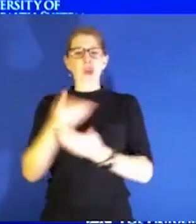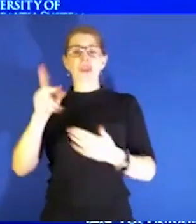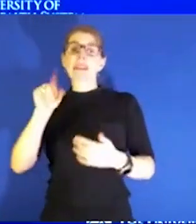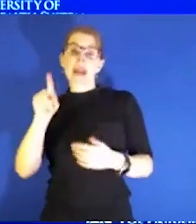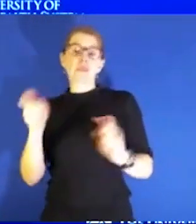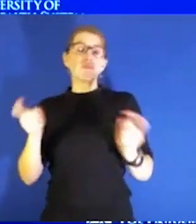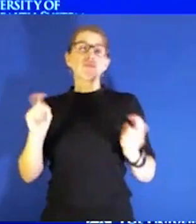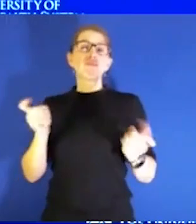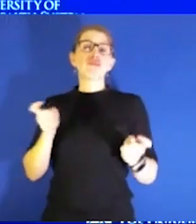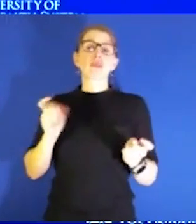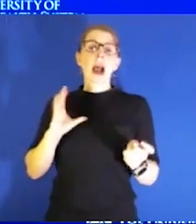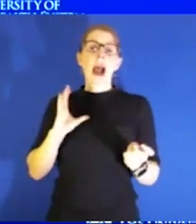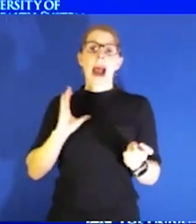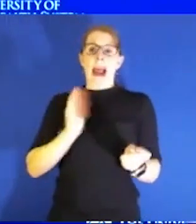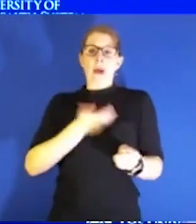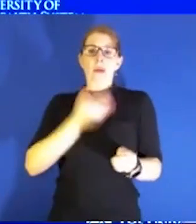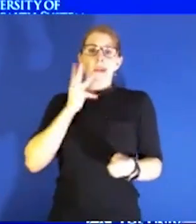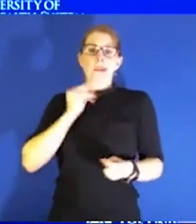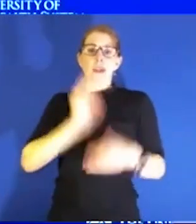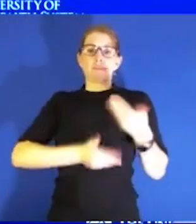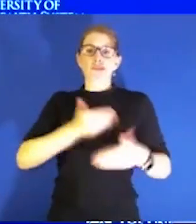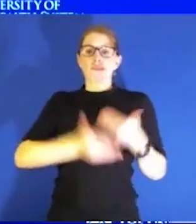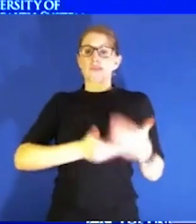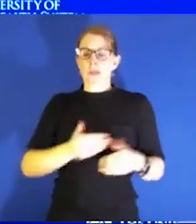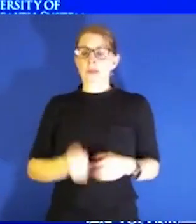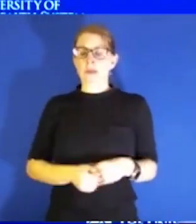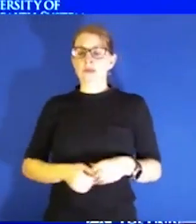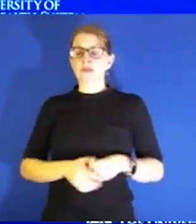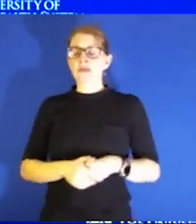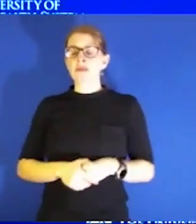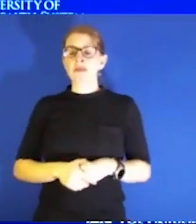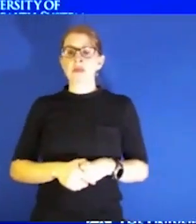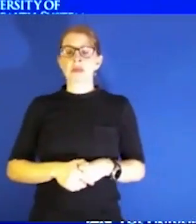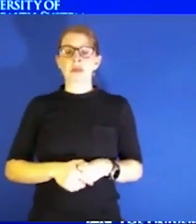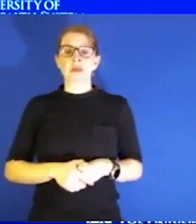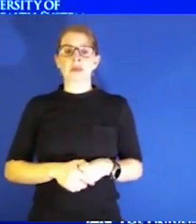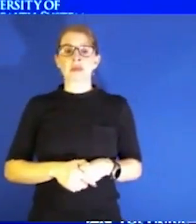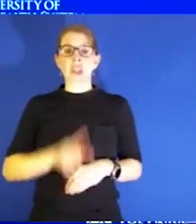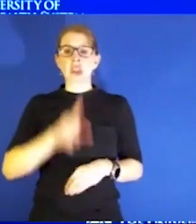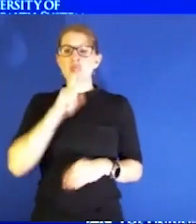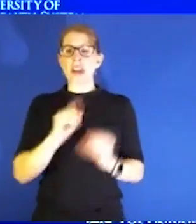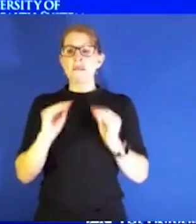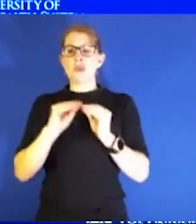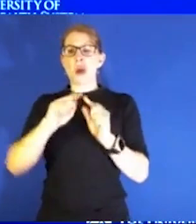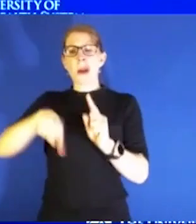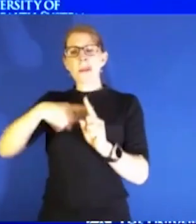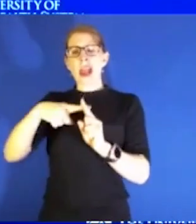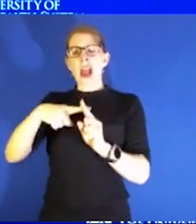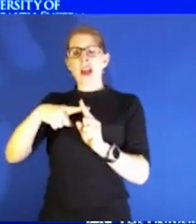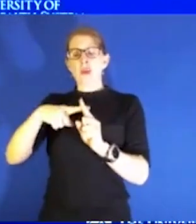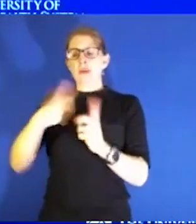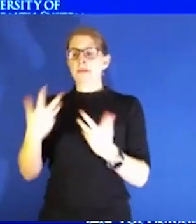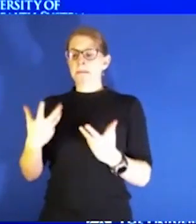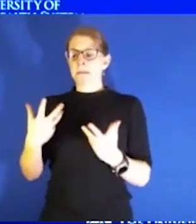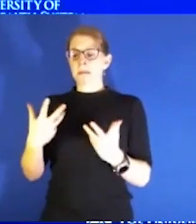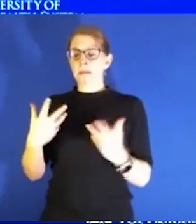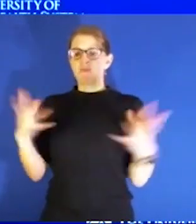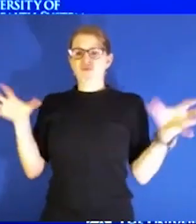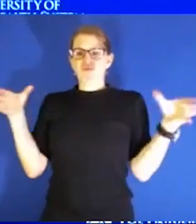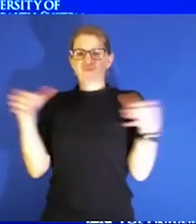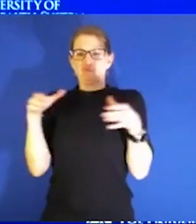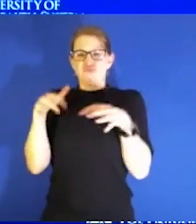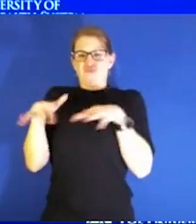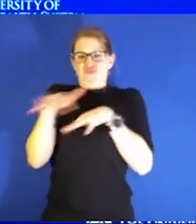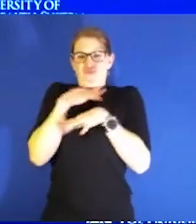our experiences and our guidance based on that new data. It's really more about being in those tight confined spaces and the